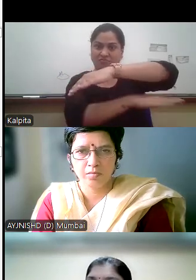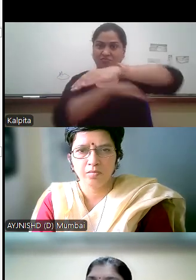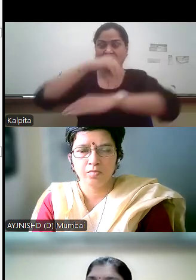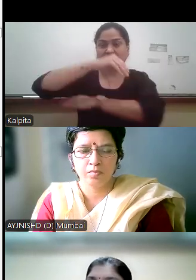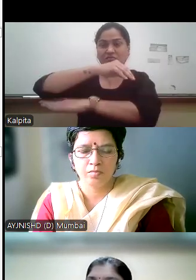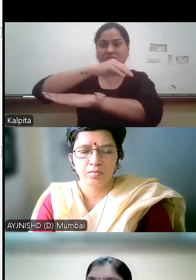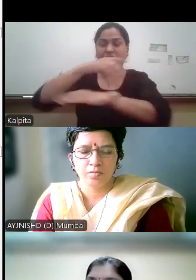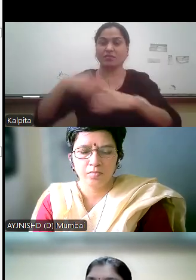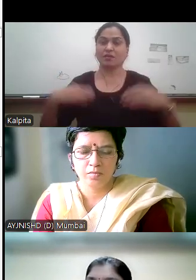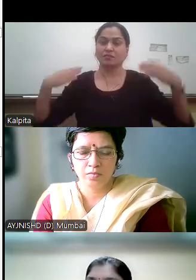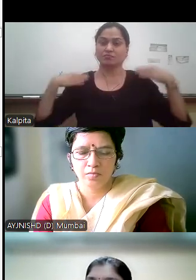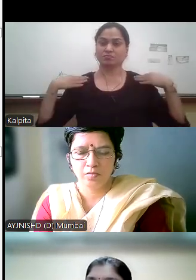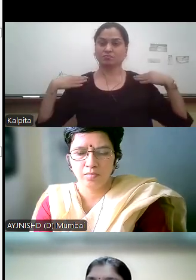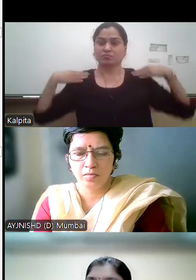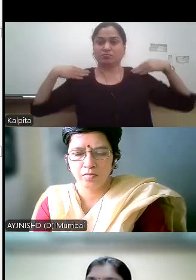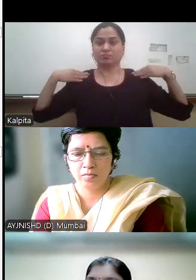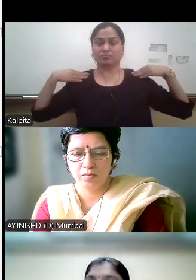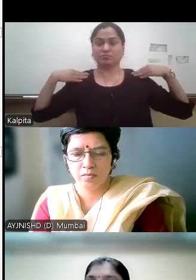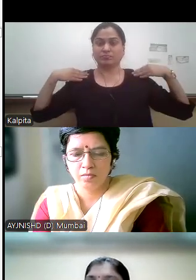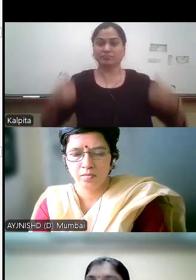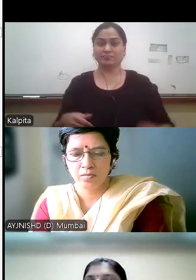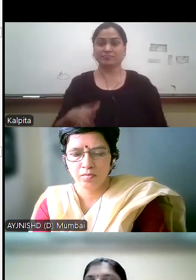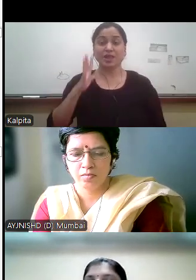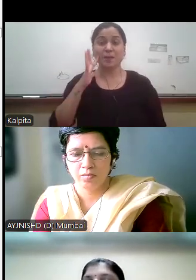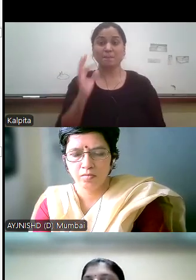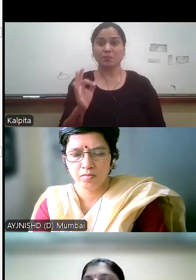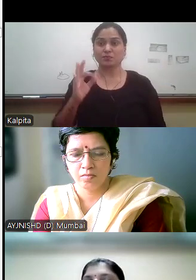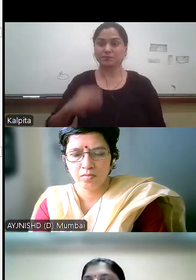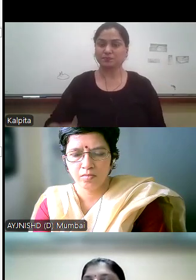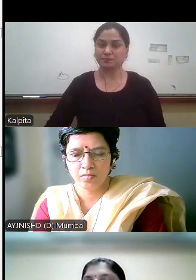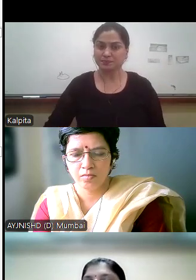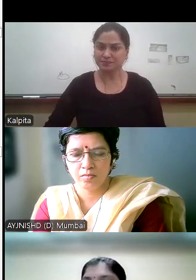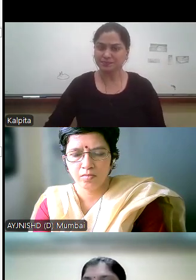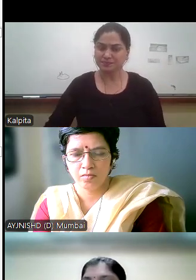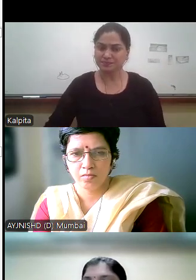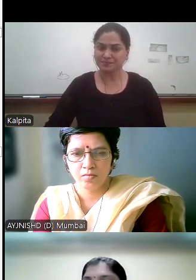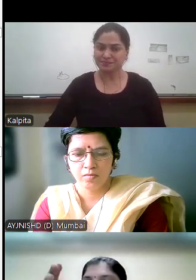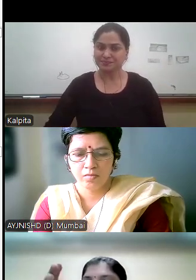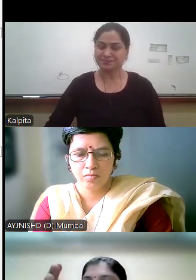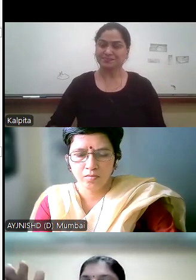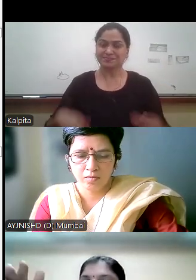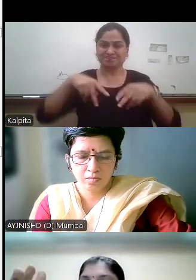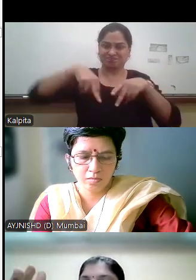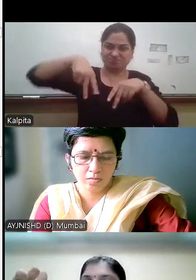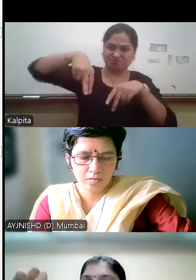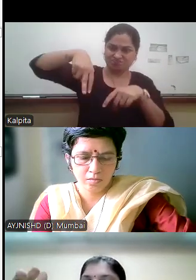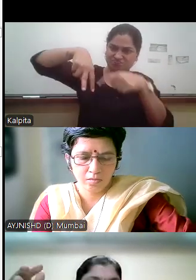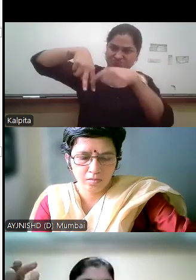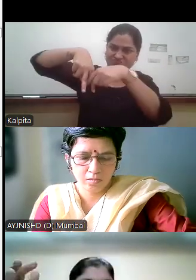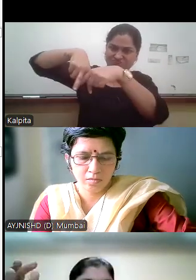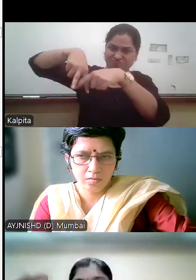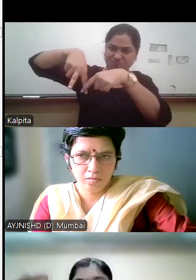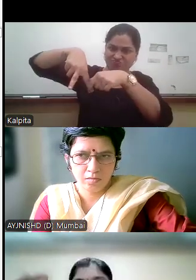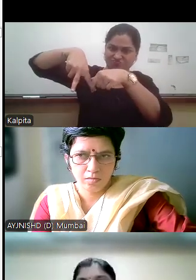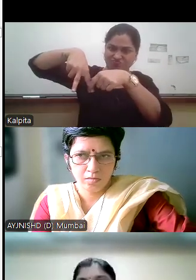to keep his shoulder in proper abduction. There should be some thigh pad in between, so that what is